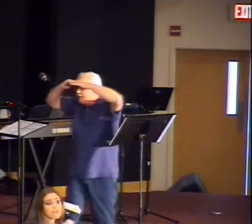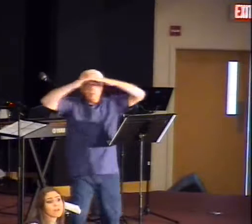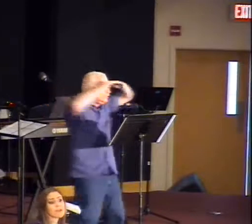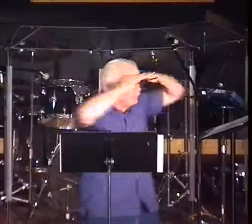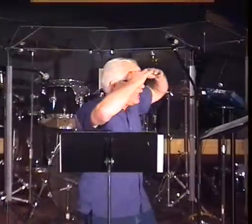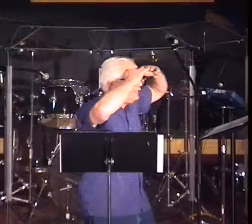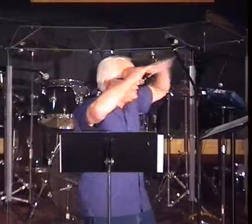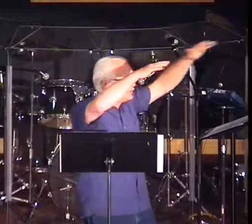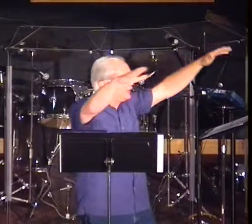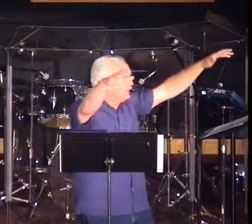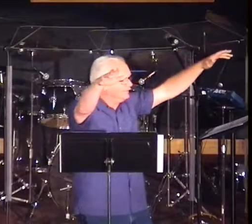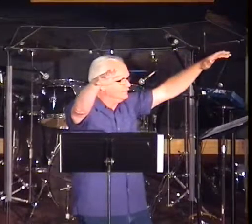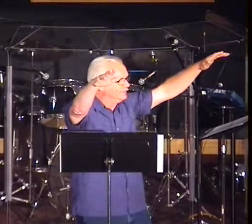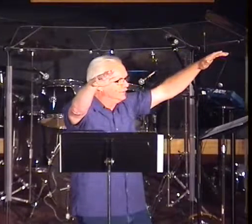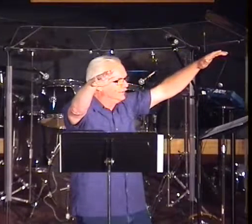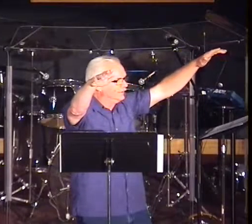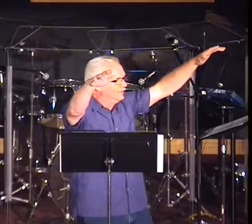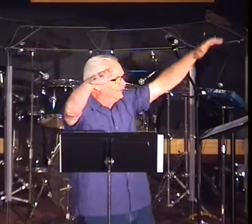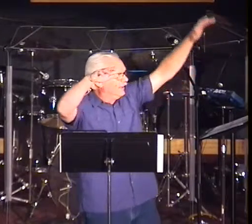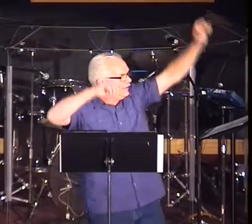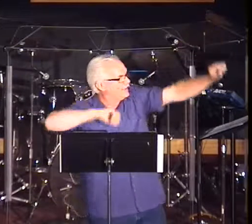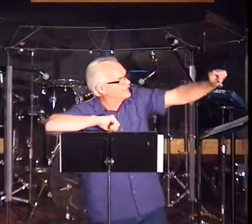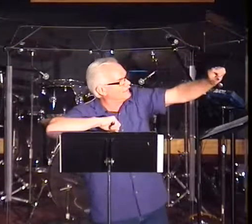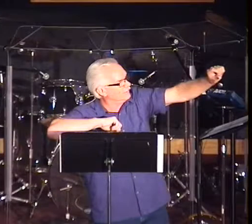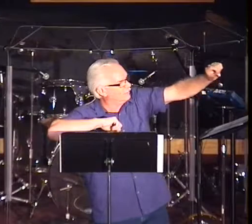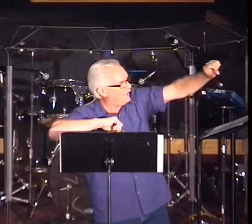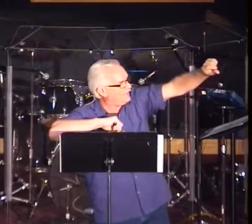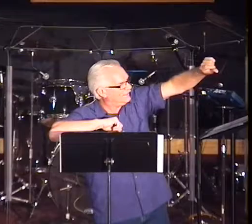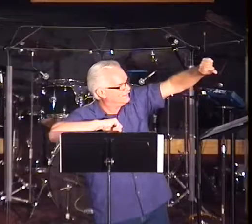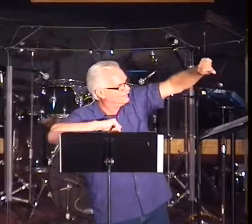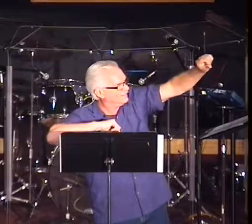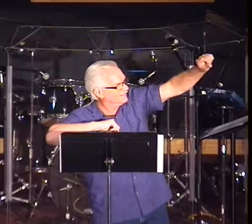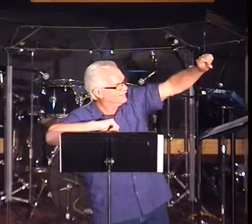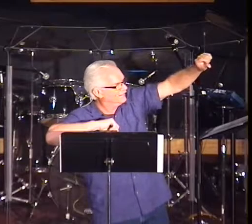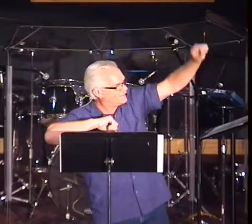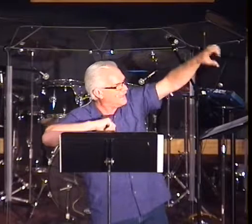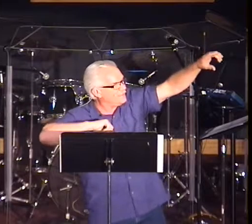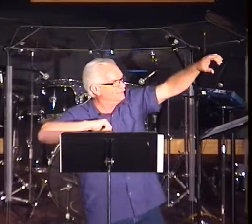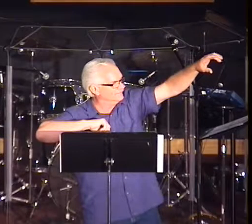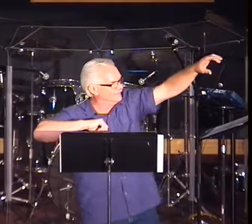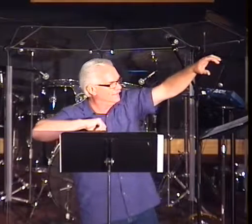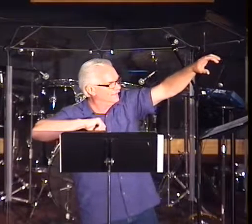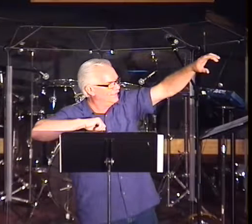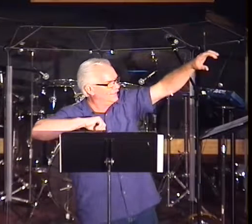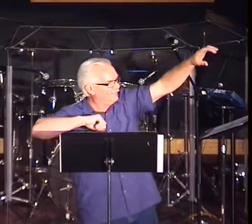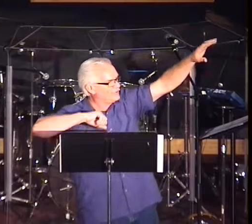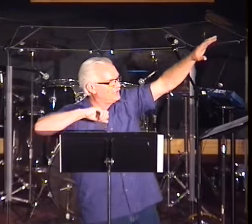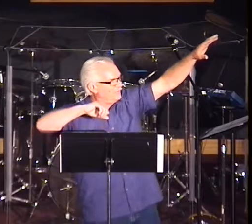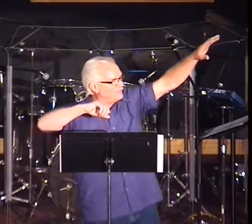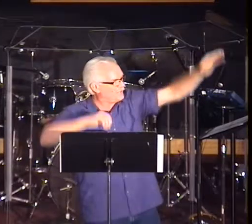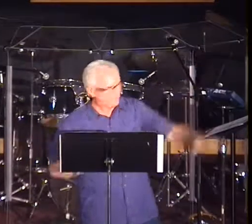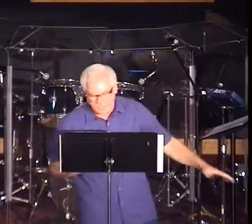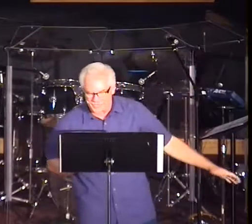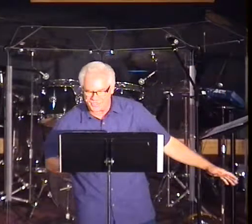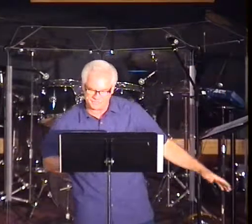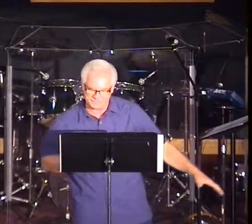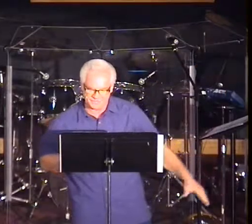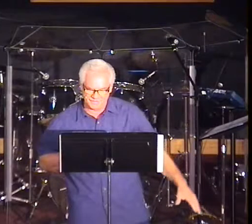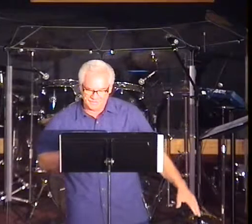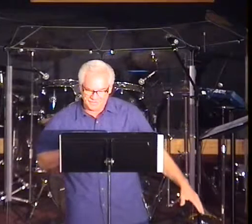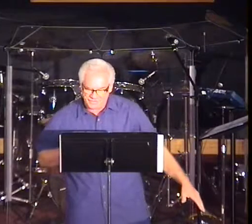day, maybe going like this, looking. And there he is, like a little pea. And he sees him. And the first thing he feels is